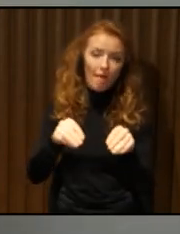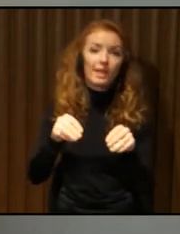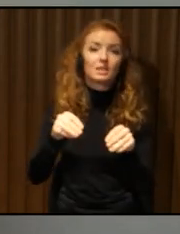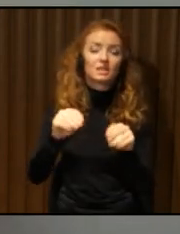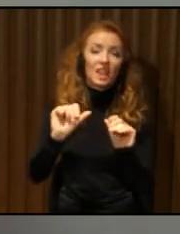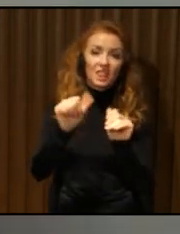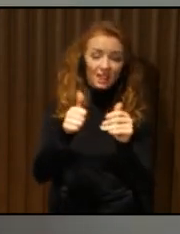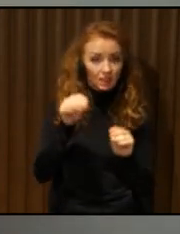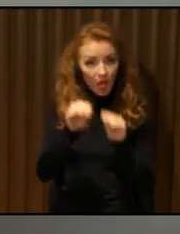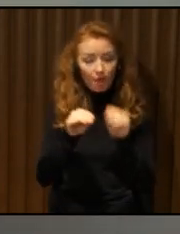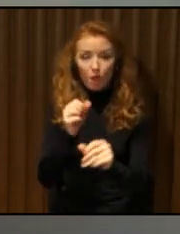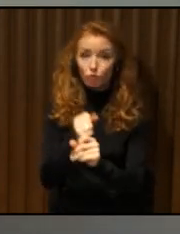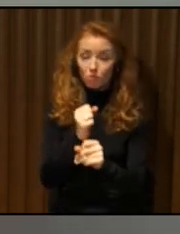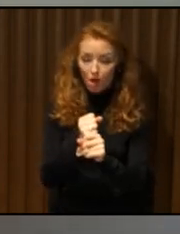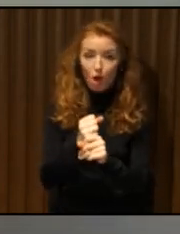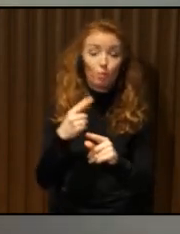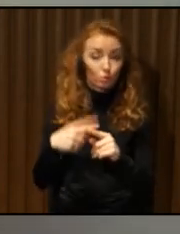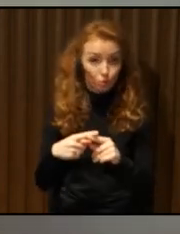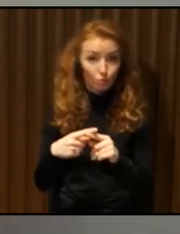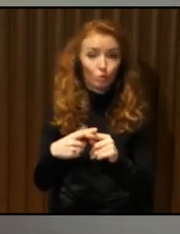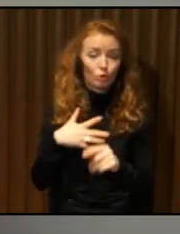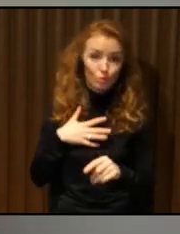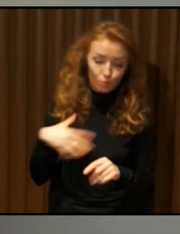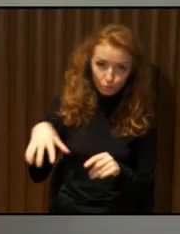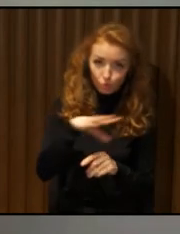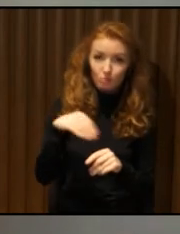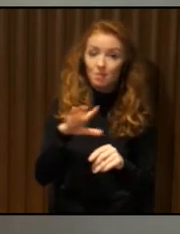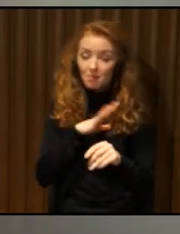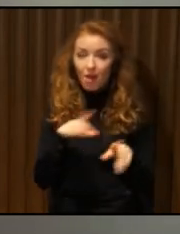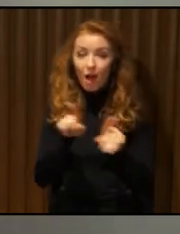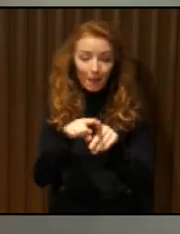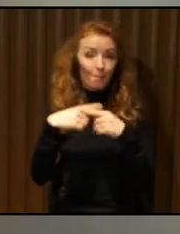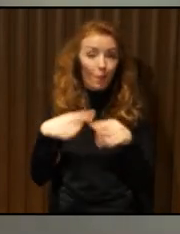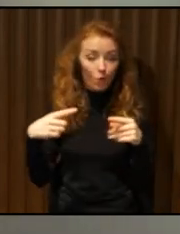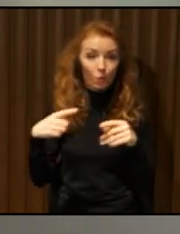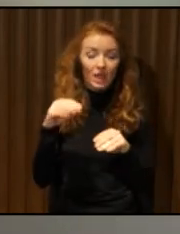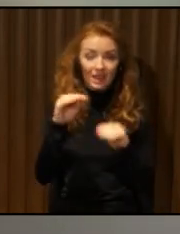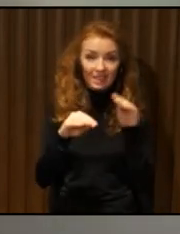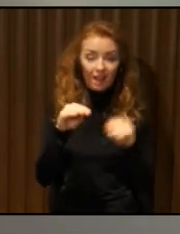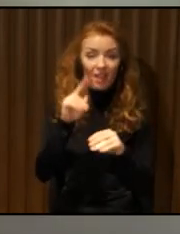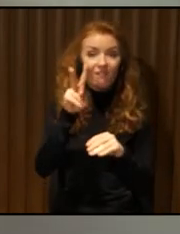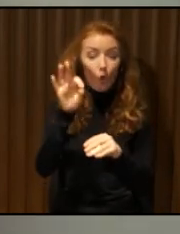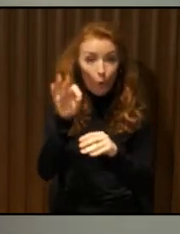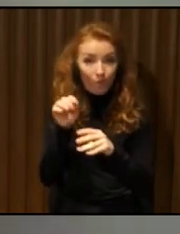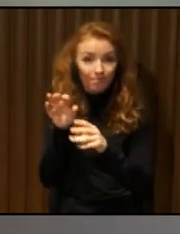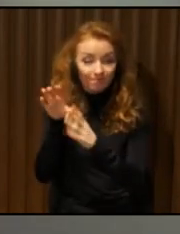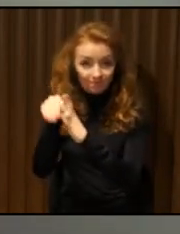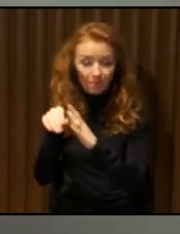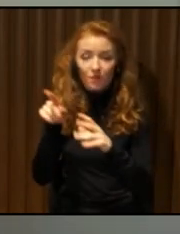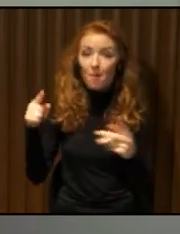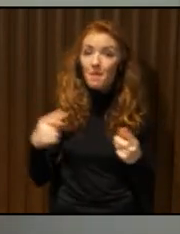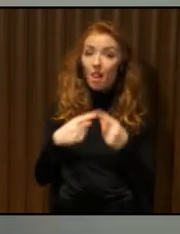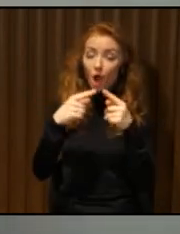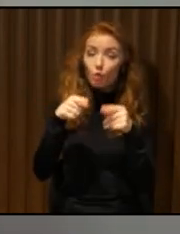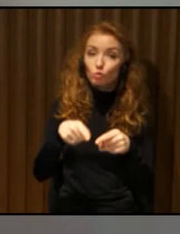with product designers of the NGO to fit the product the IKEA way of, I mean, like